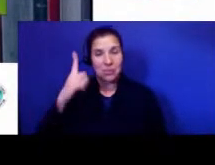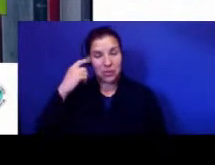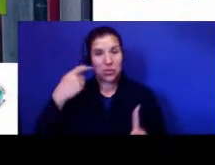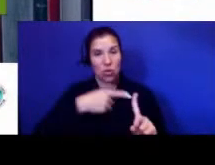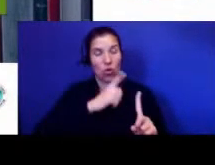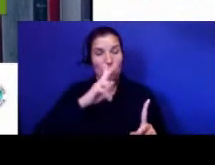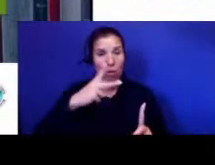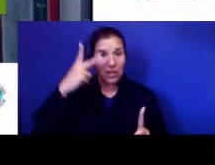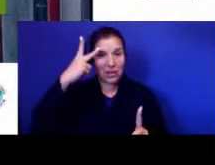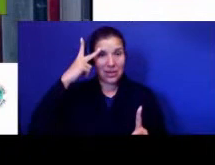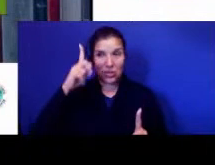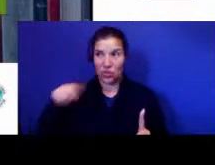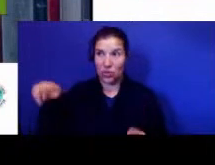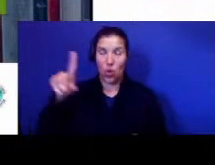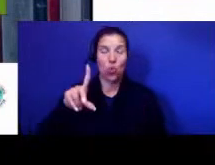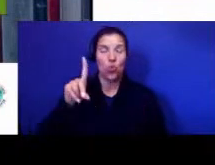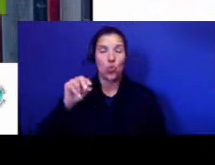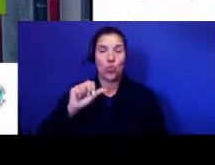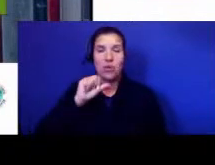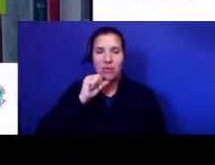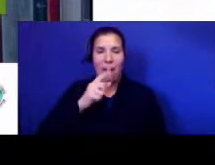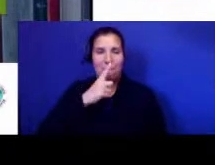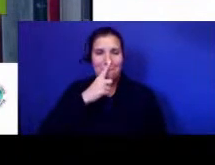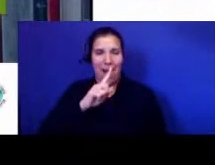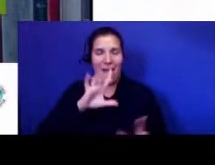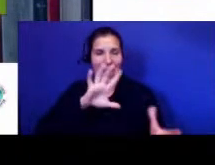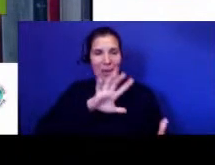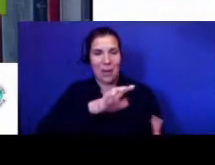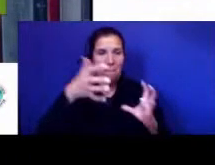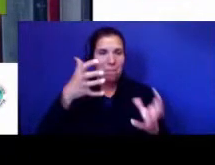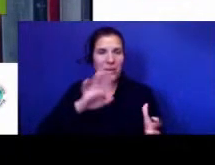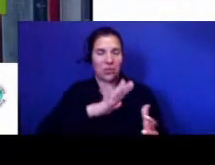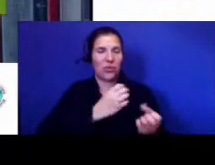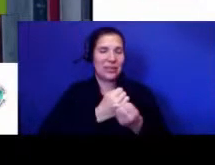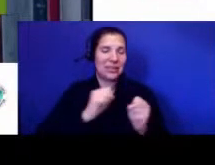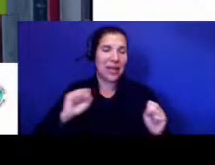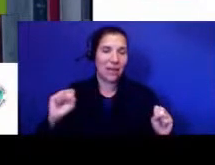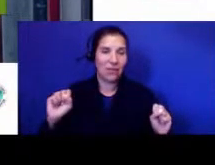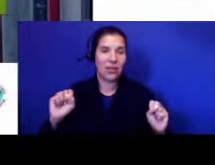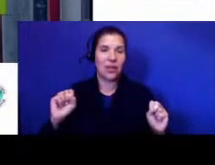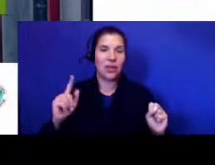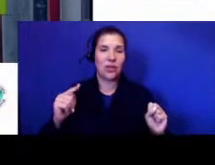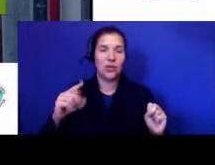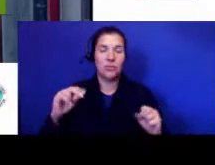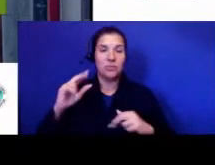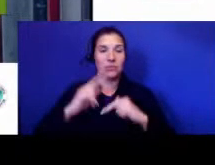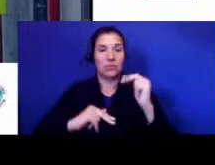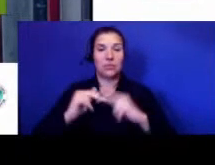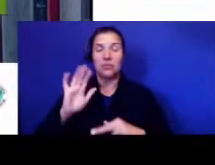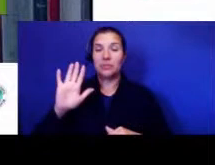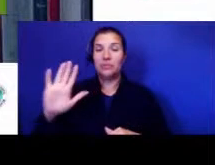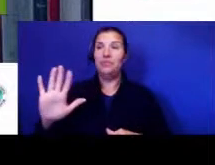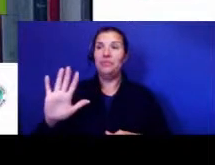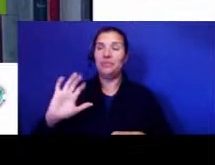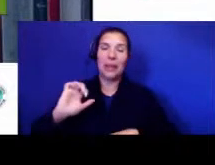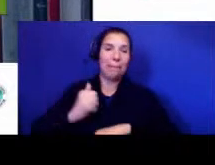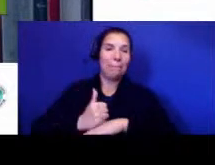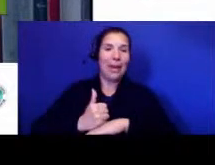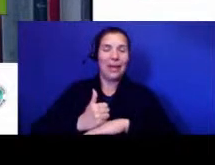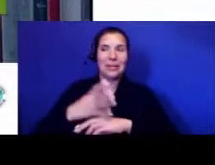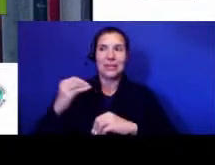politicians out there who do not mind compromising their safety to build their base and